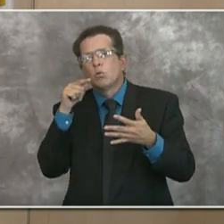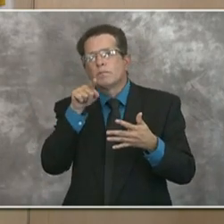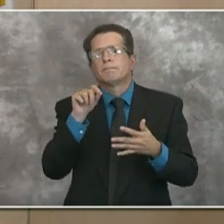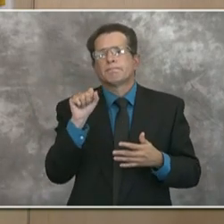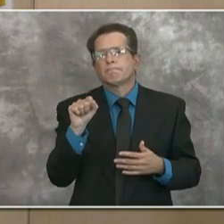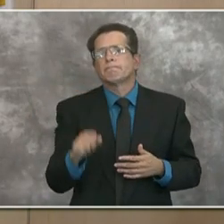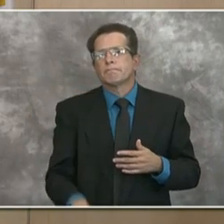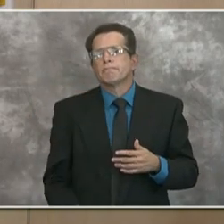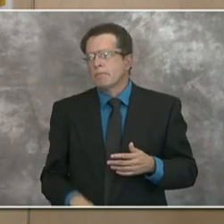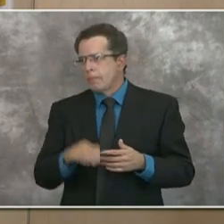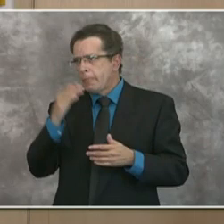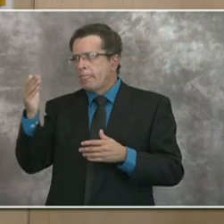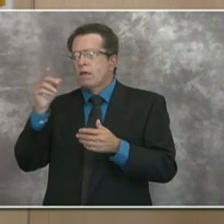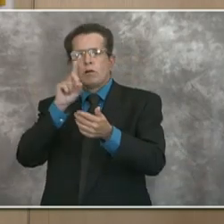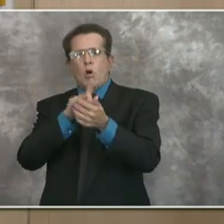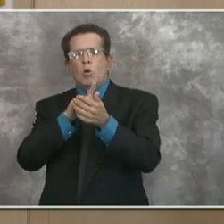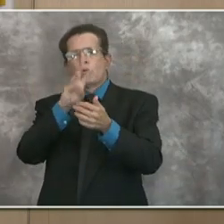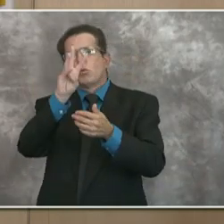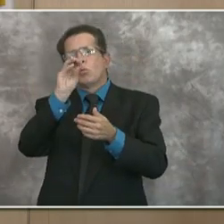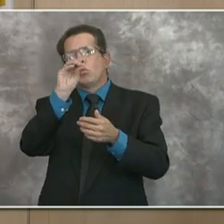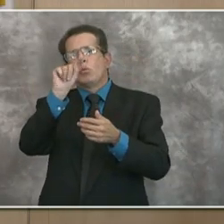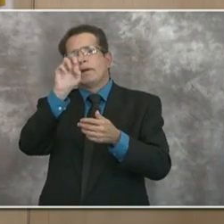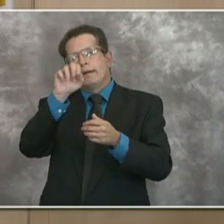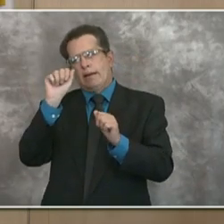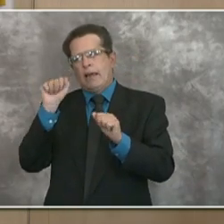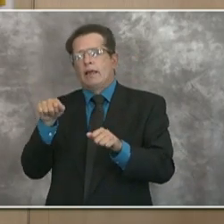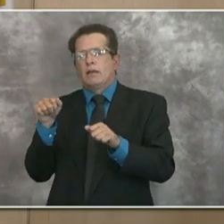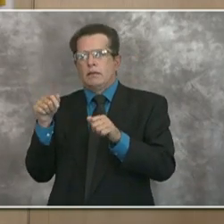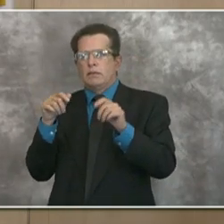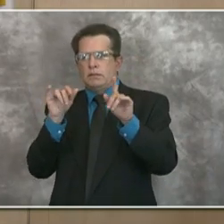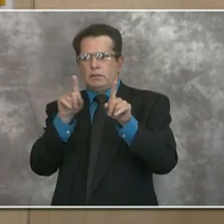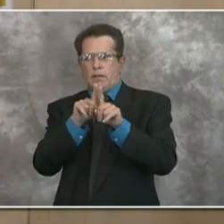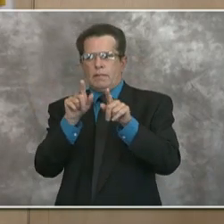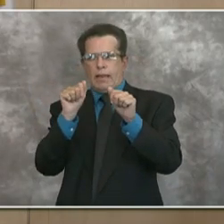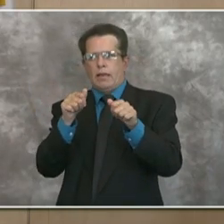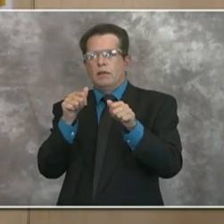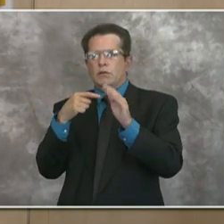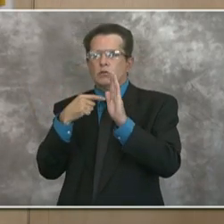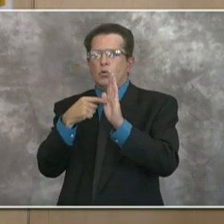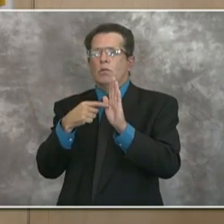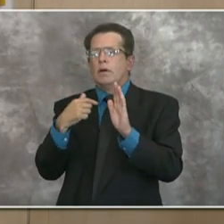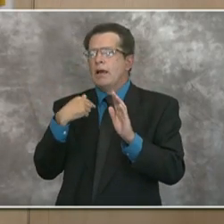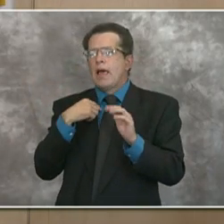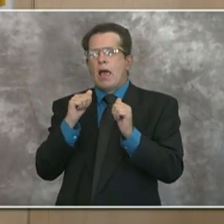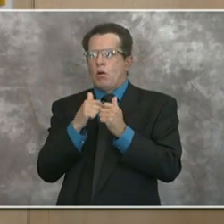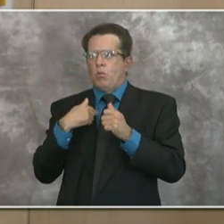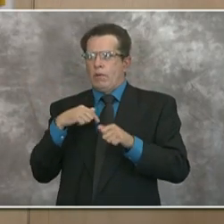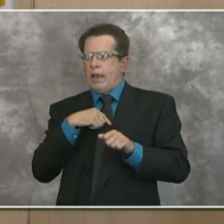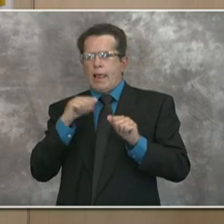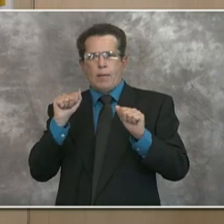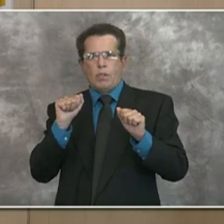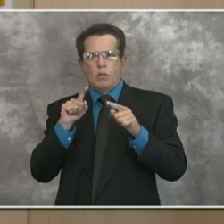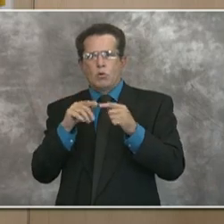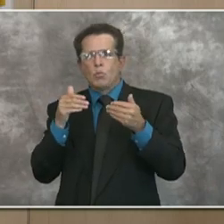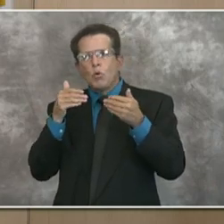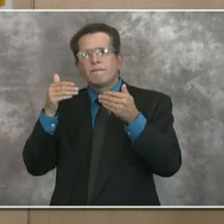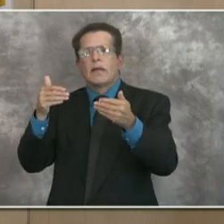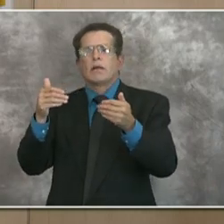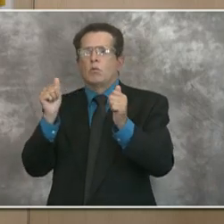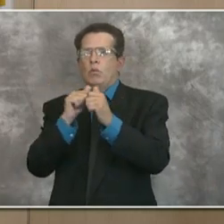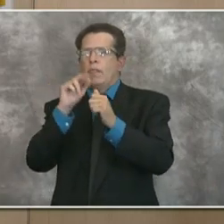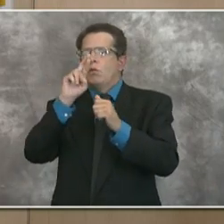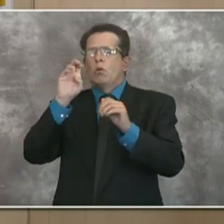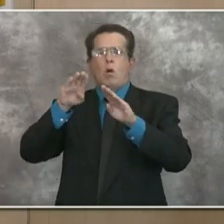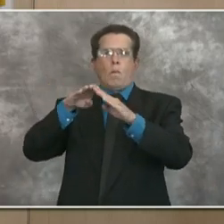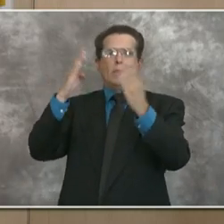Okay, and Dr. Wooten, if you don't mind, will you just kind of share how you see us being able to move forward with these reopening